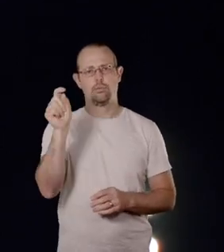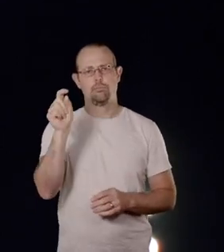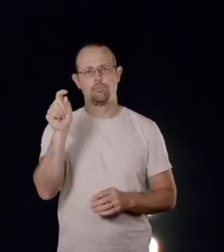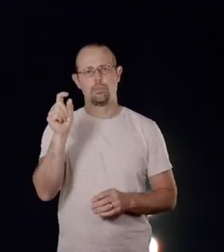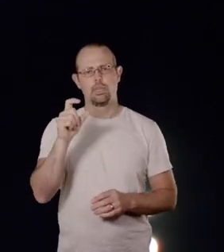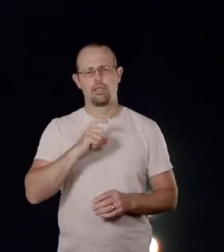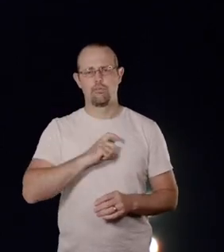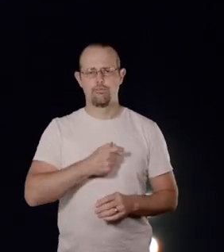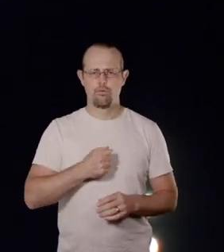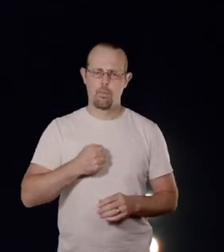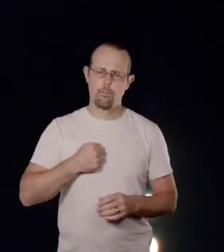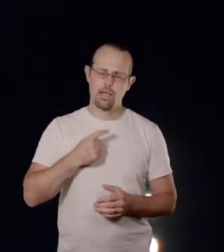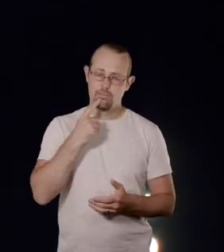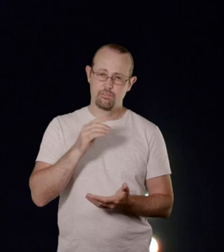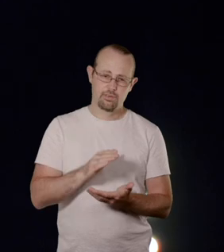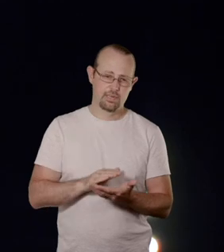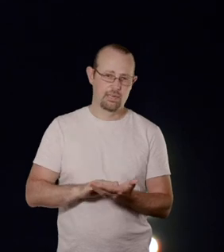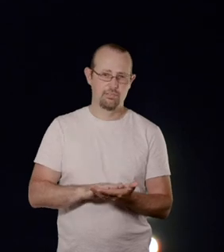for my forgiveness of sin.